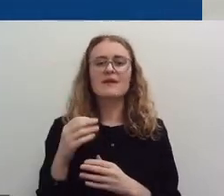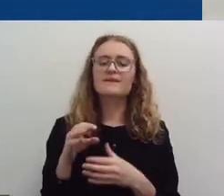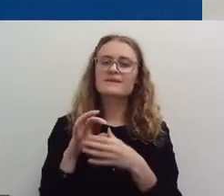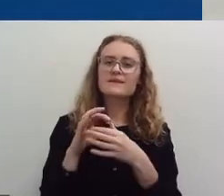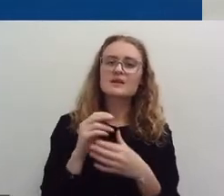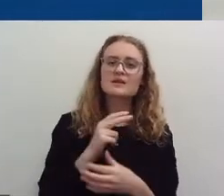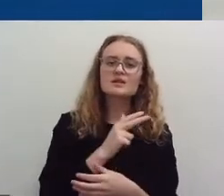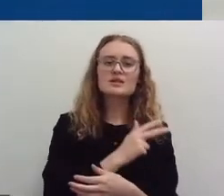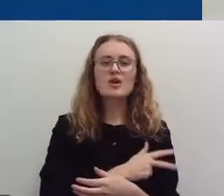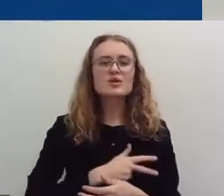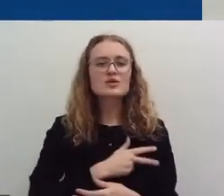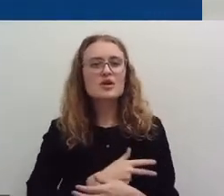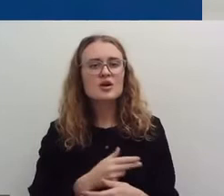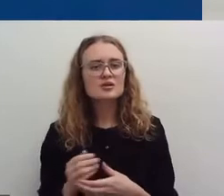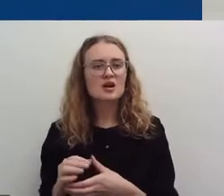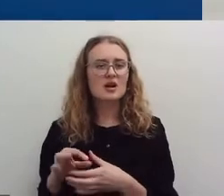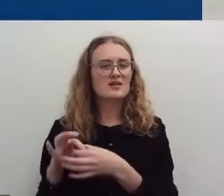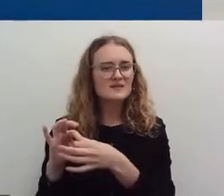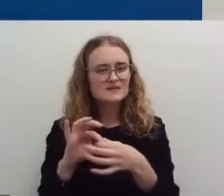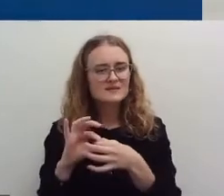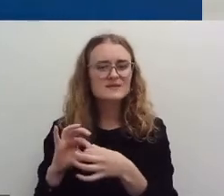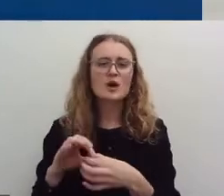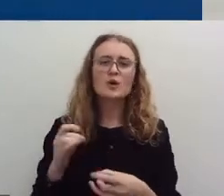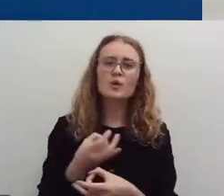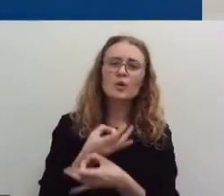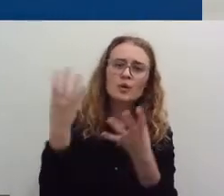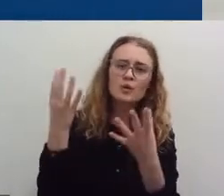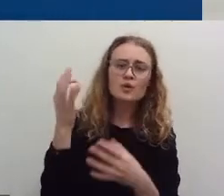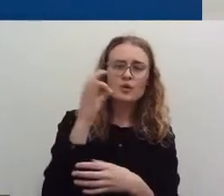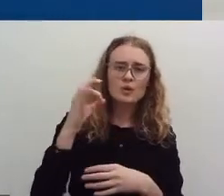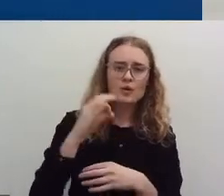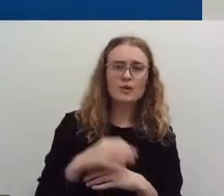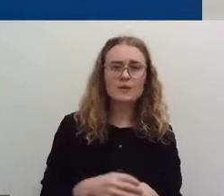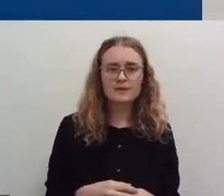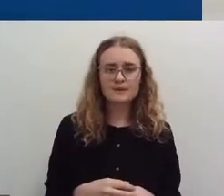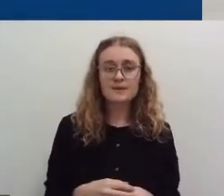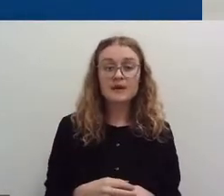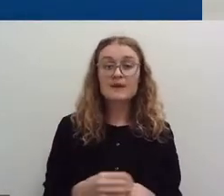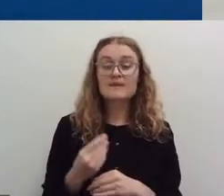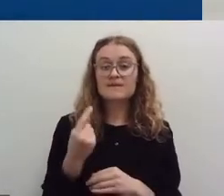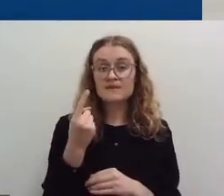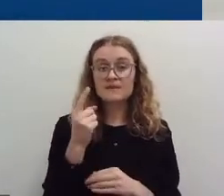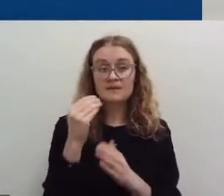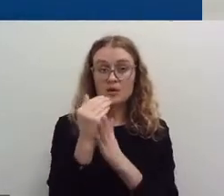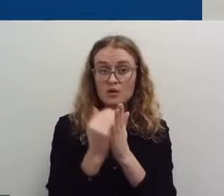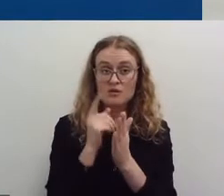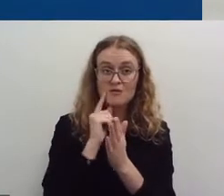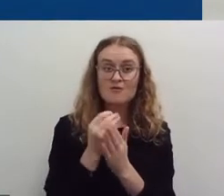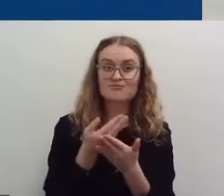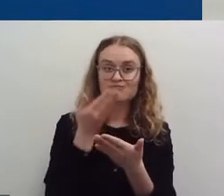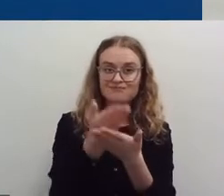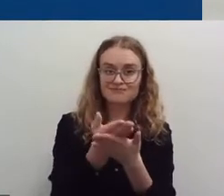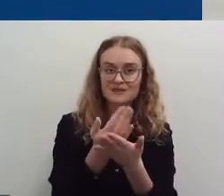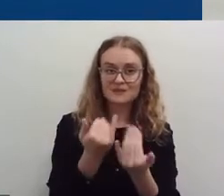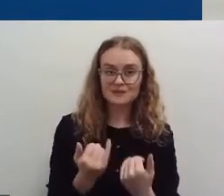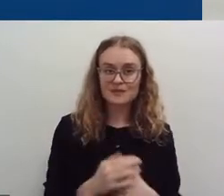I would like to mention as an example one such program, namely Norden 0 to 30, where young